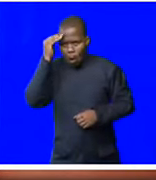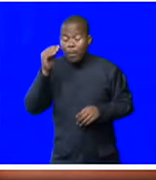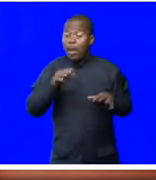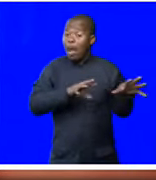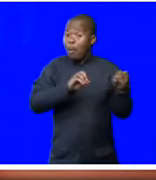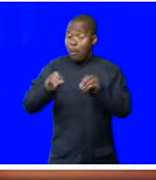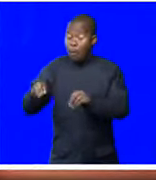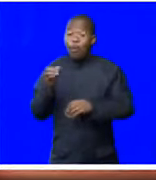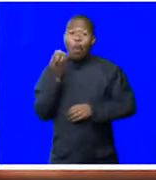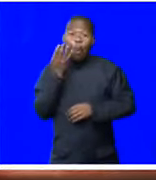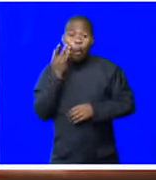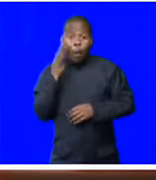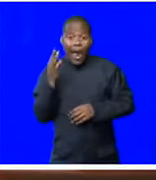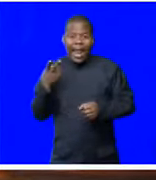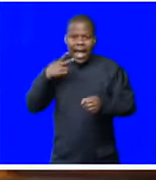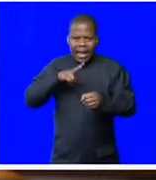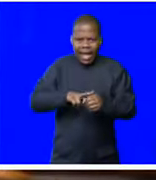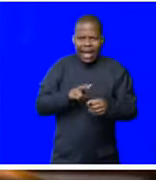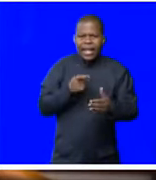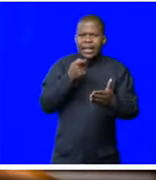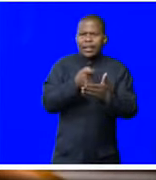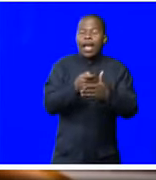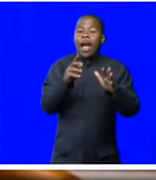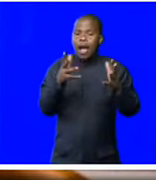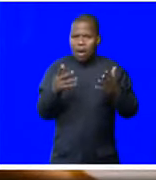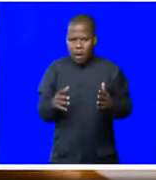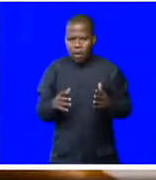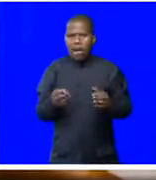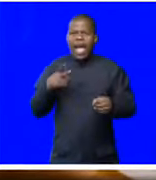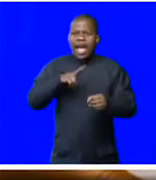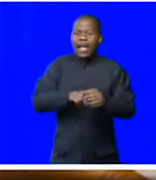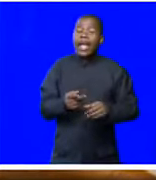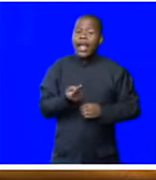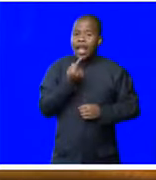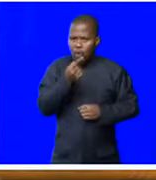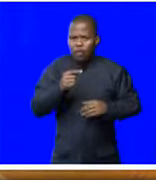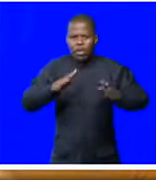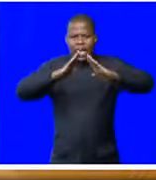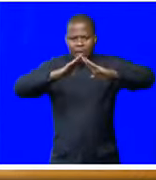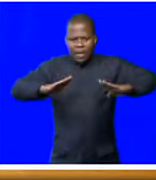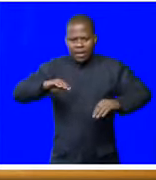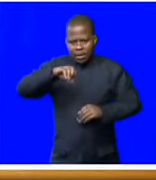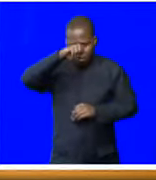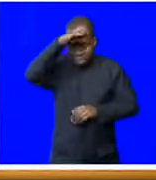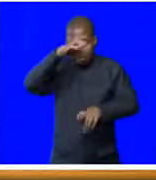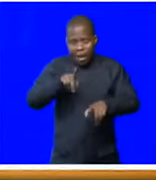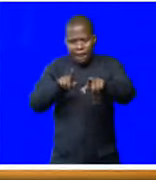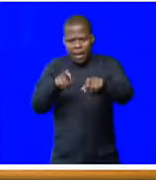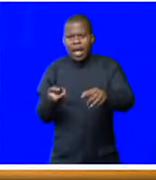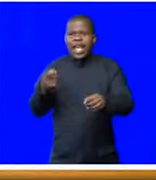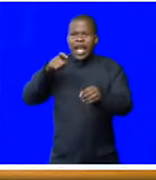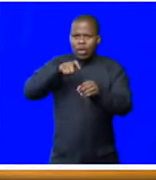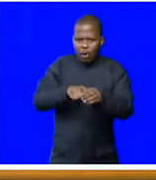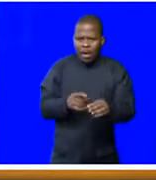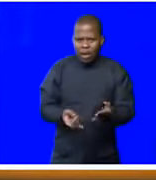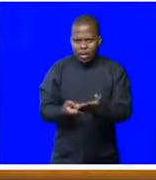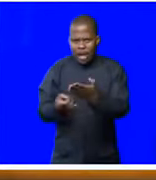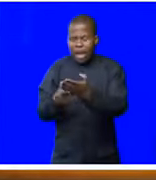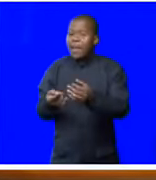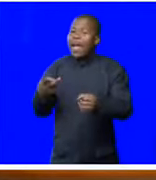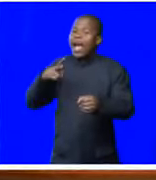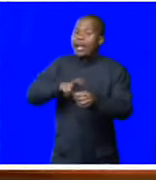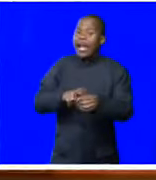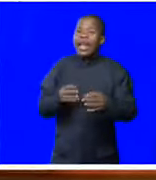time frame. He mentioned that the Minister of Natural Resources and Energy also intervened in the matter and extended its